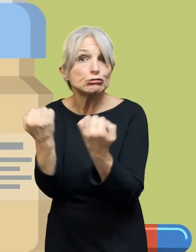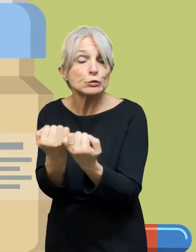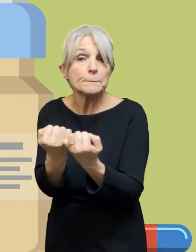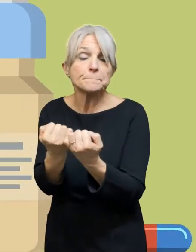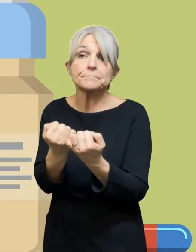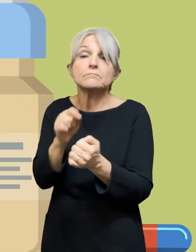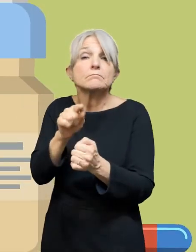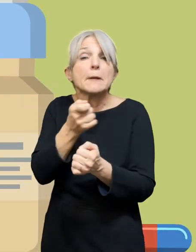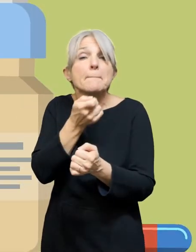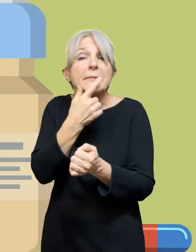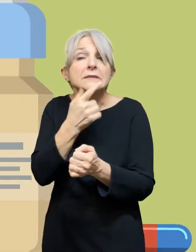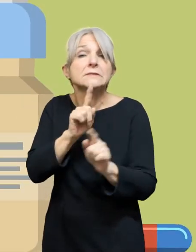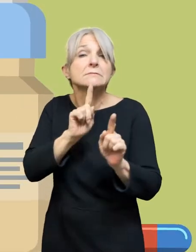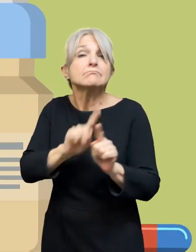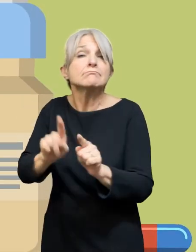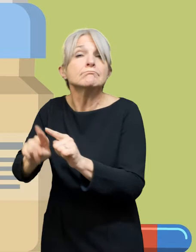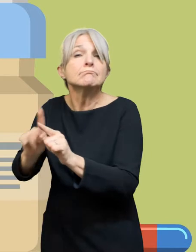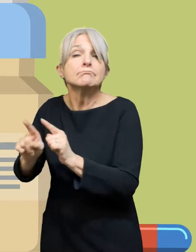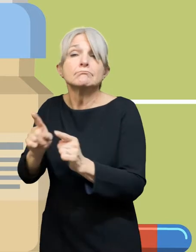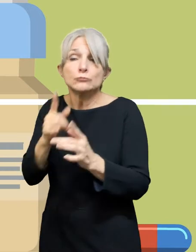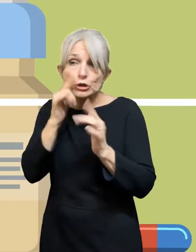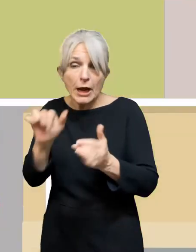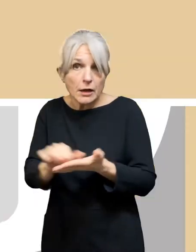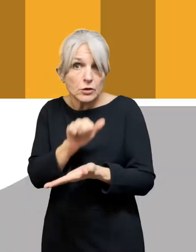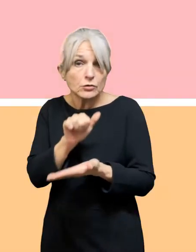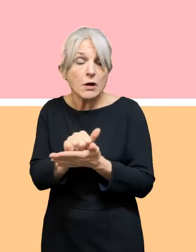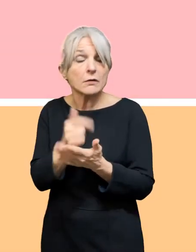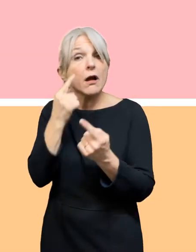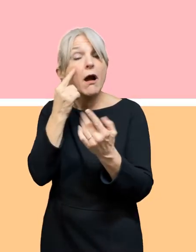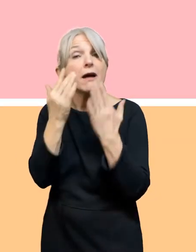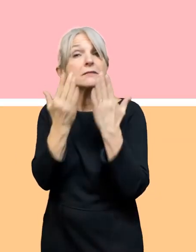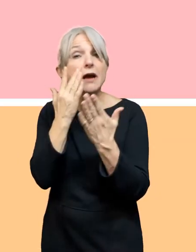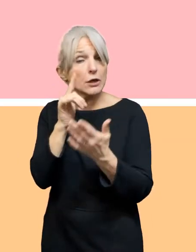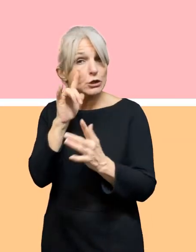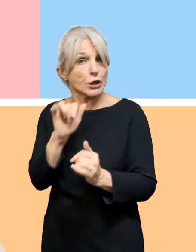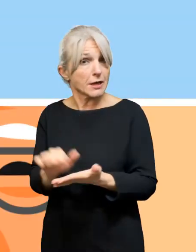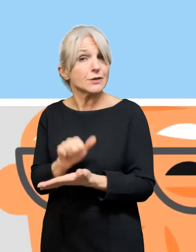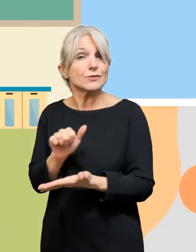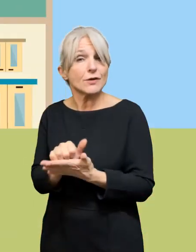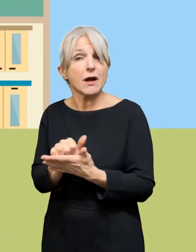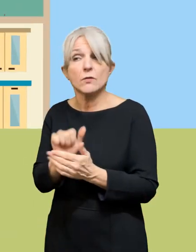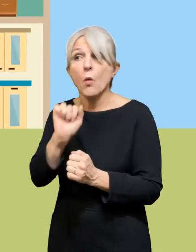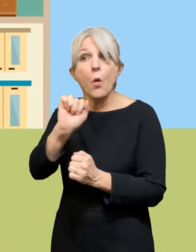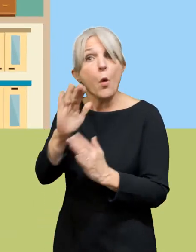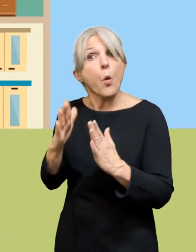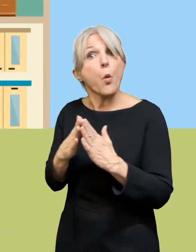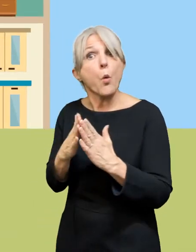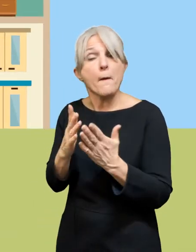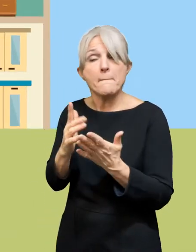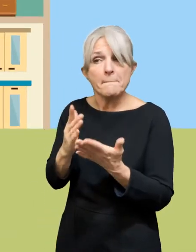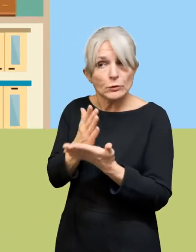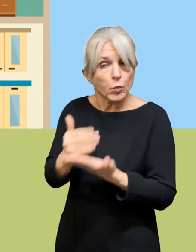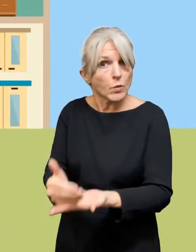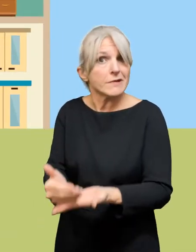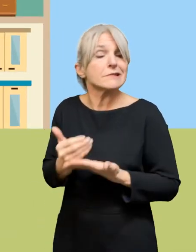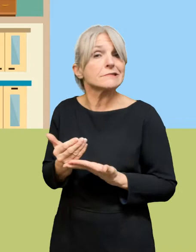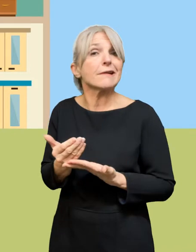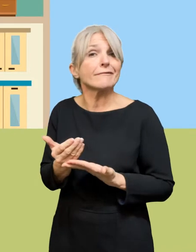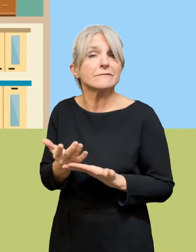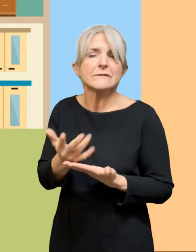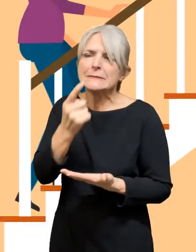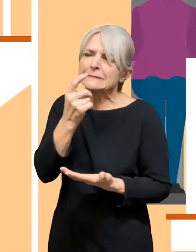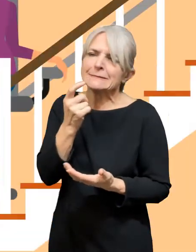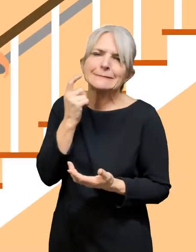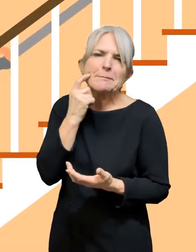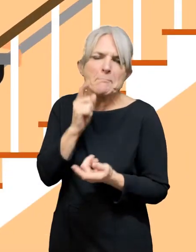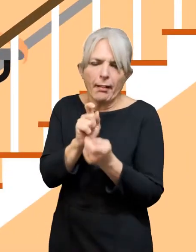medicines and your eyesight. Check your home for safety hazards. Simple adaptions